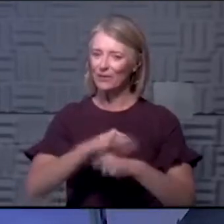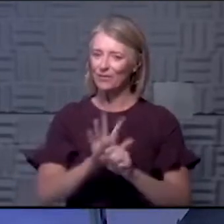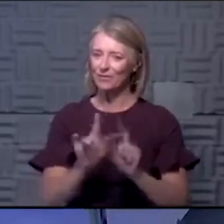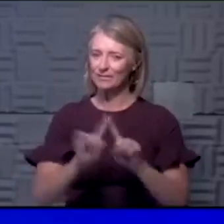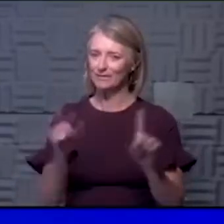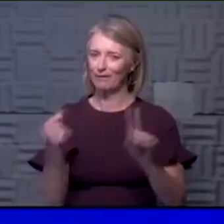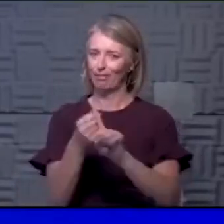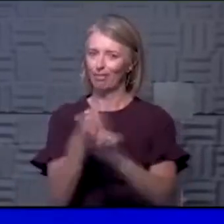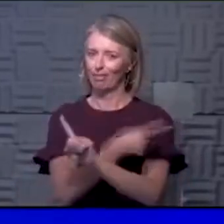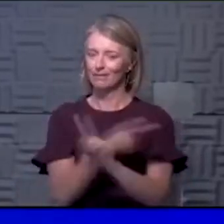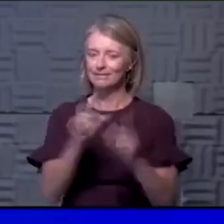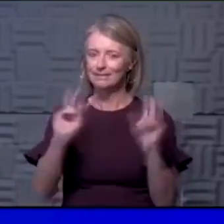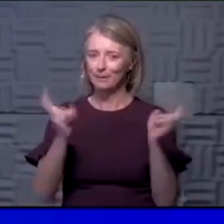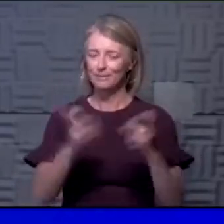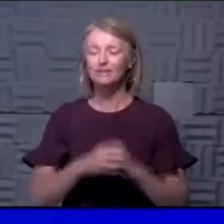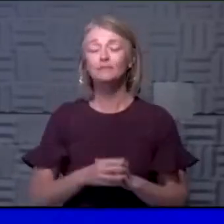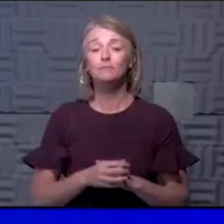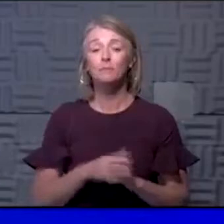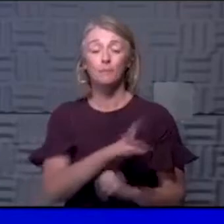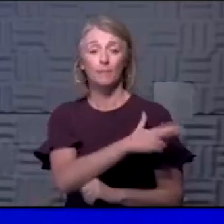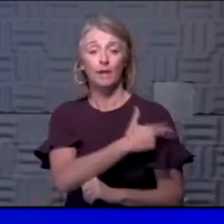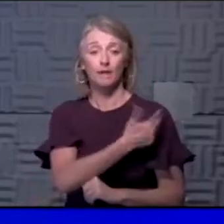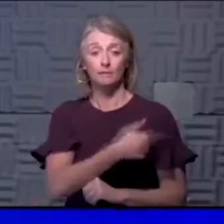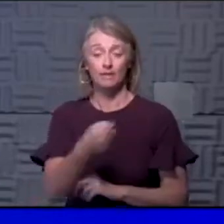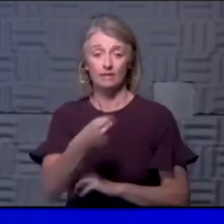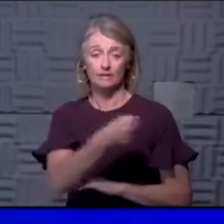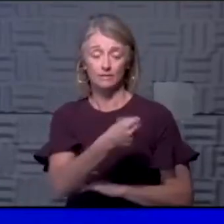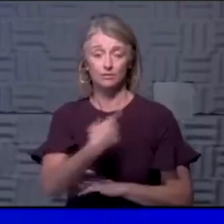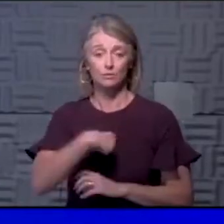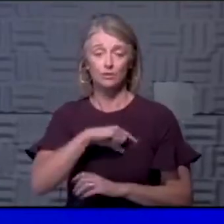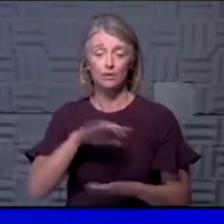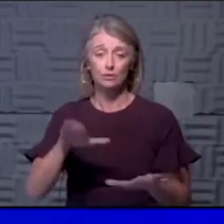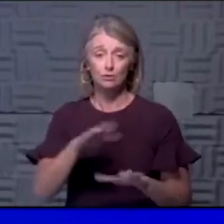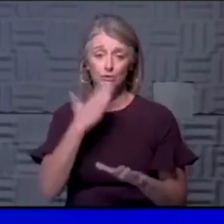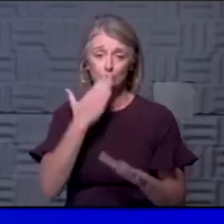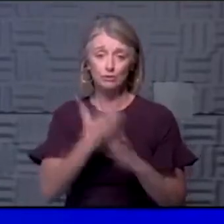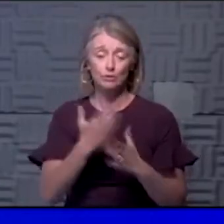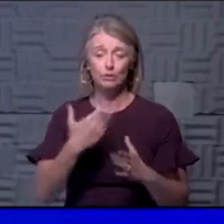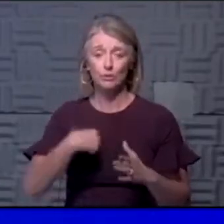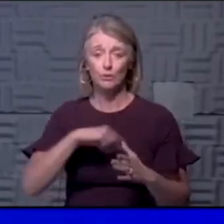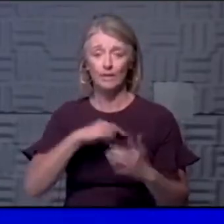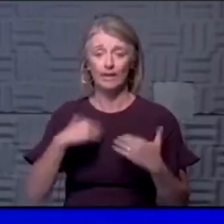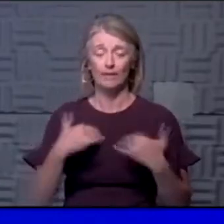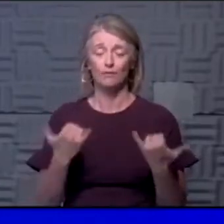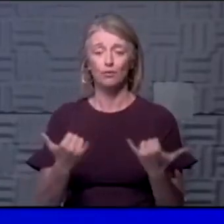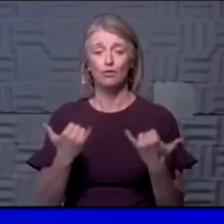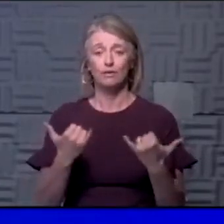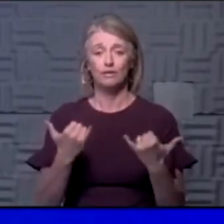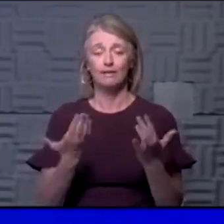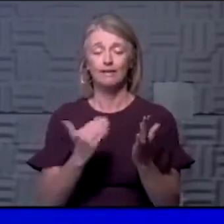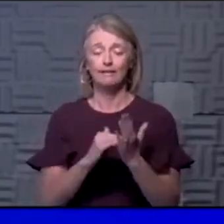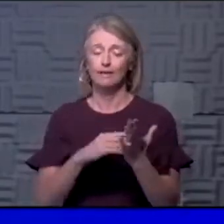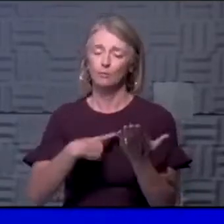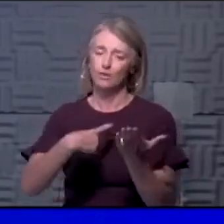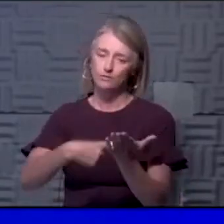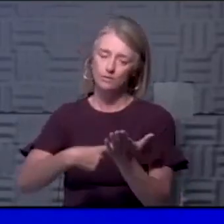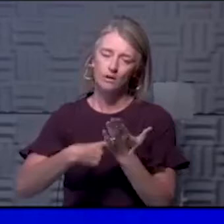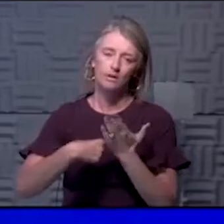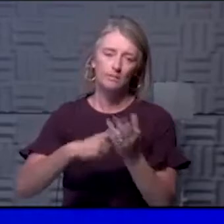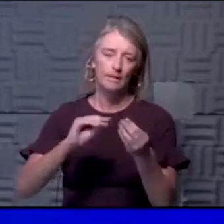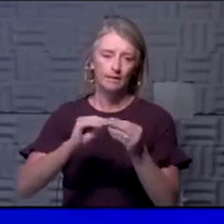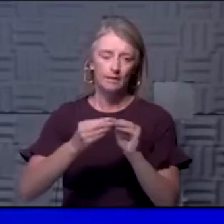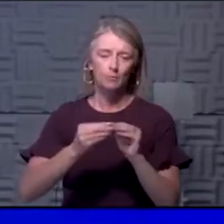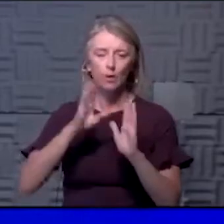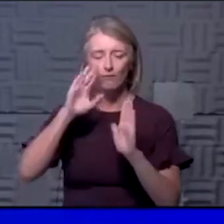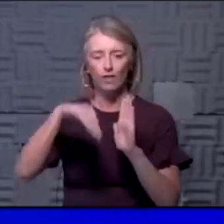bit different. As far as hospitalizations, though, I think we're doing good. I think we have currently, and again, we've talked about these numbers are going